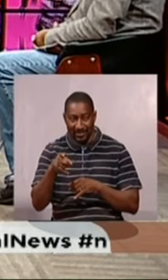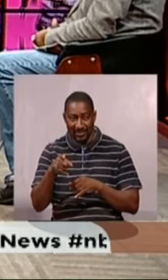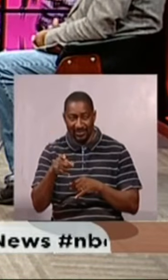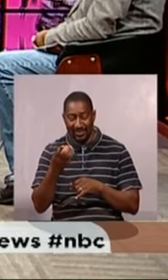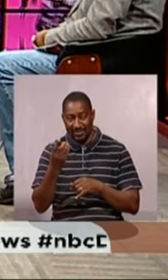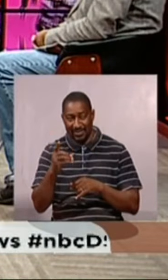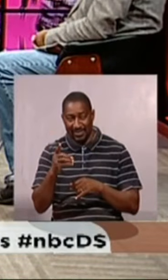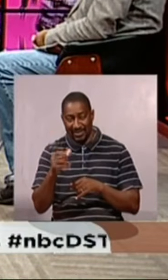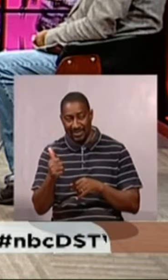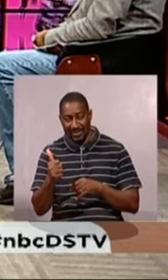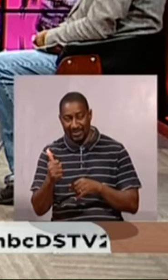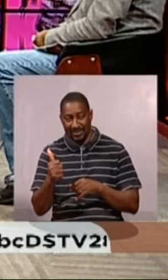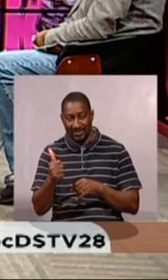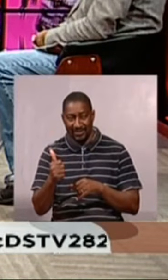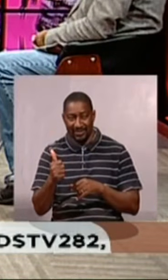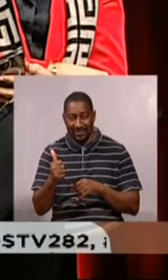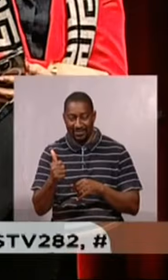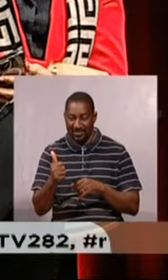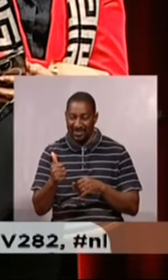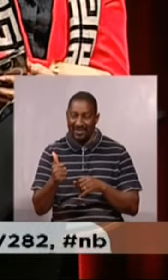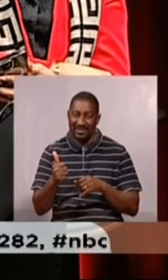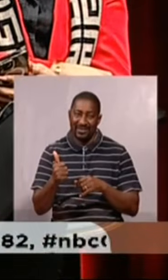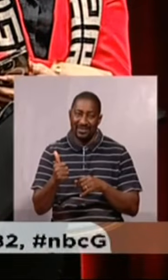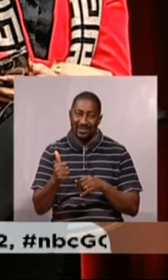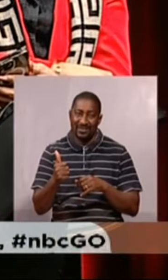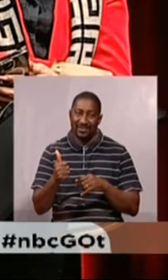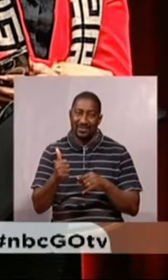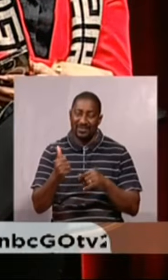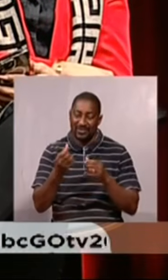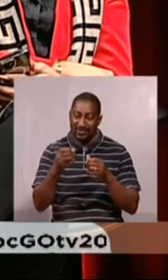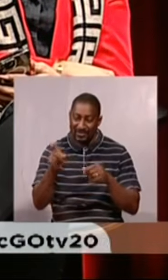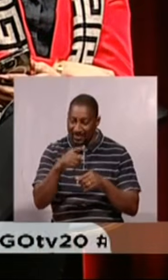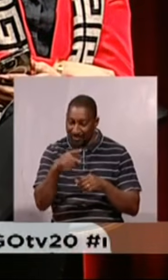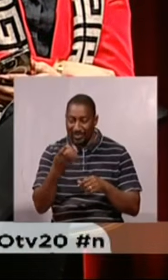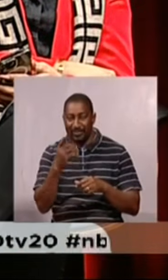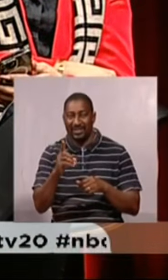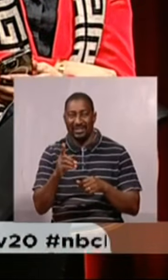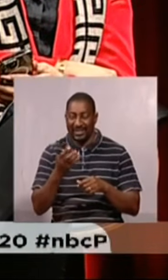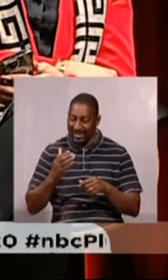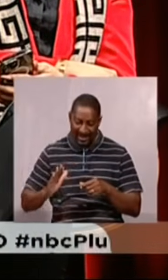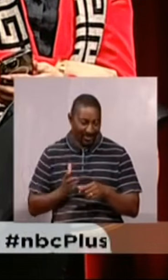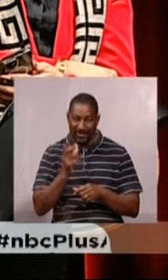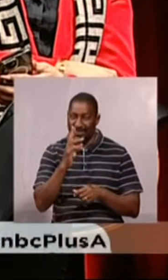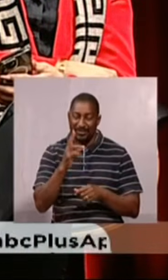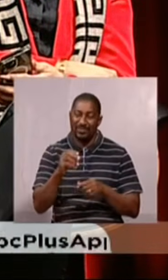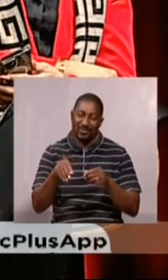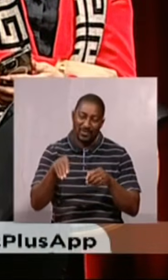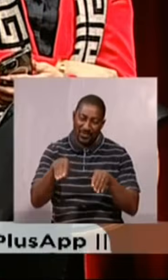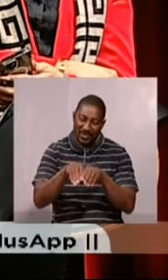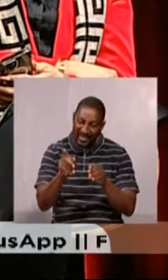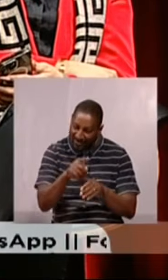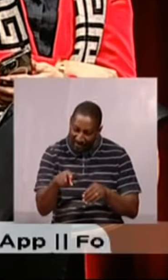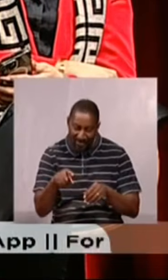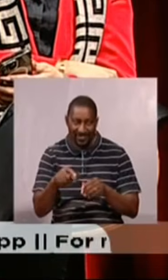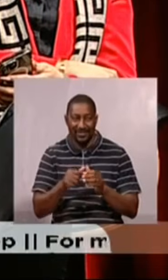wrong sort of accidentally, but they're not really intending to mislead people or mislead the nation or voters. But disinformation usually